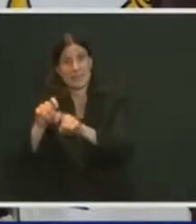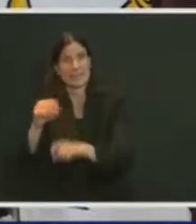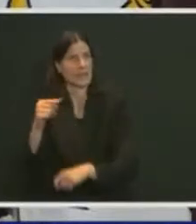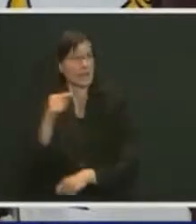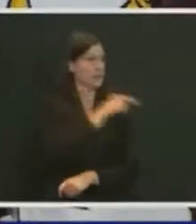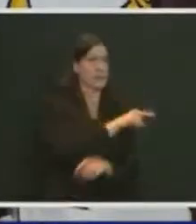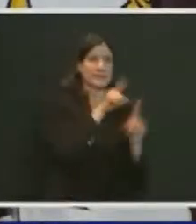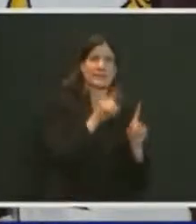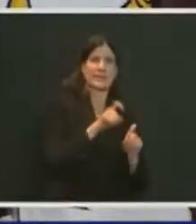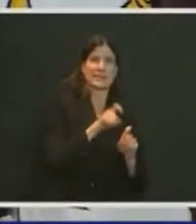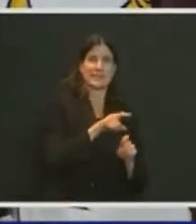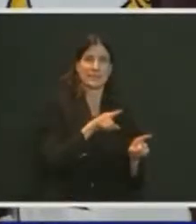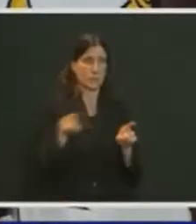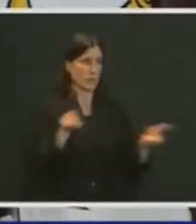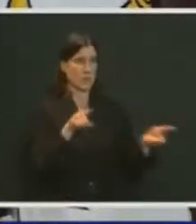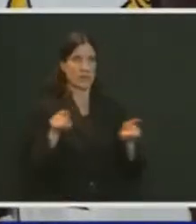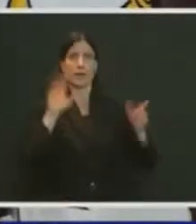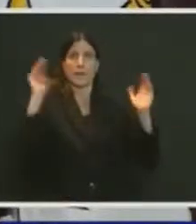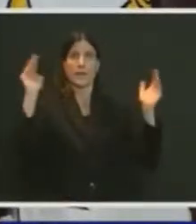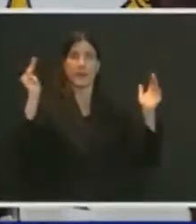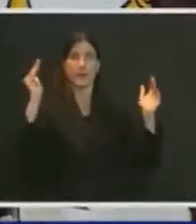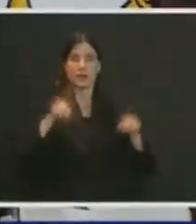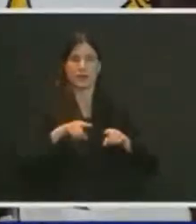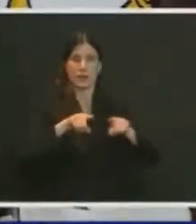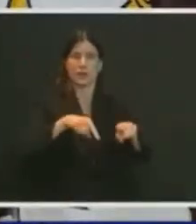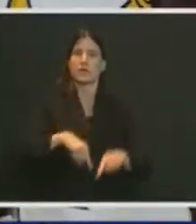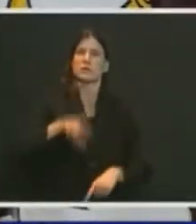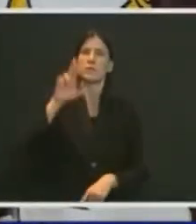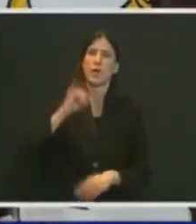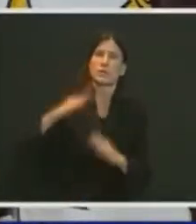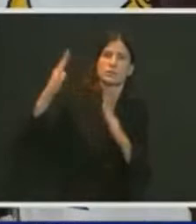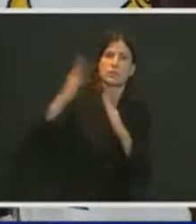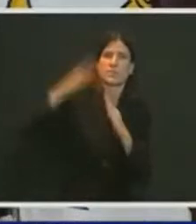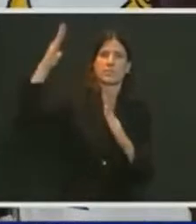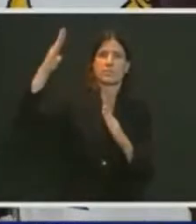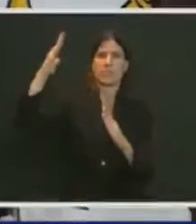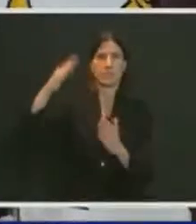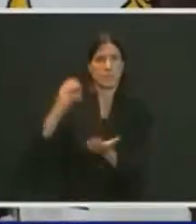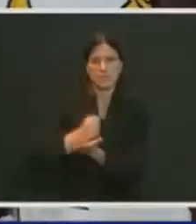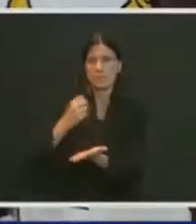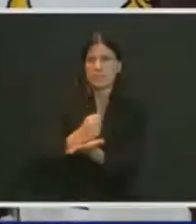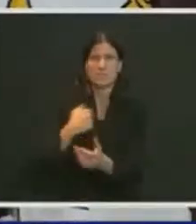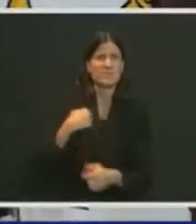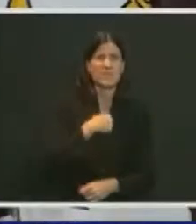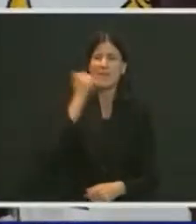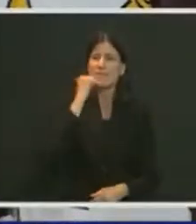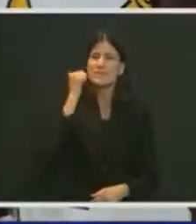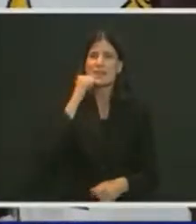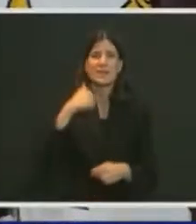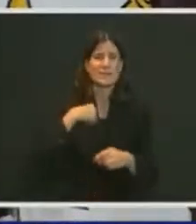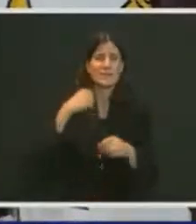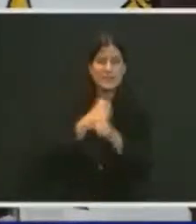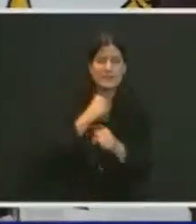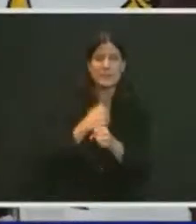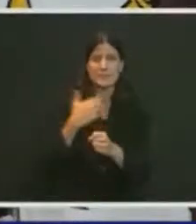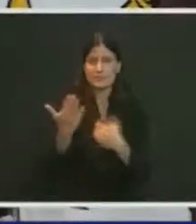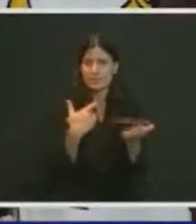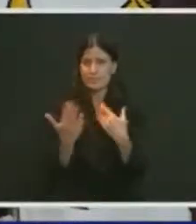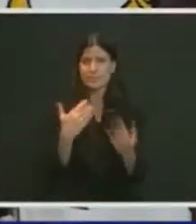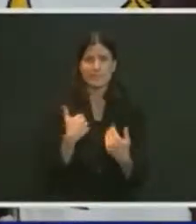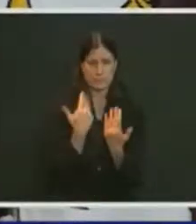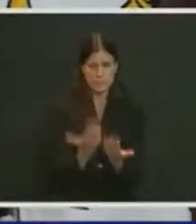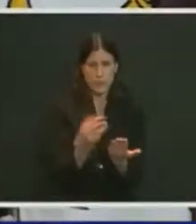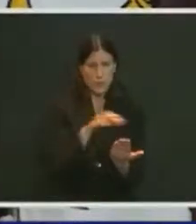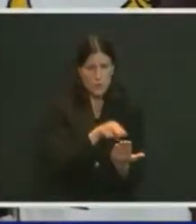experts, Drs. Curtis and Caliendo. They're on this every day, all day. That's all they do is they read these studies and they're advising